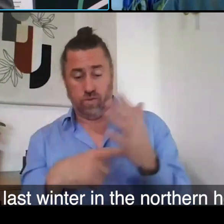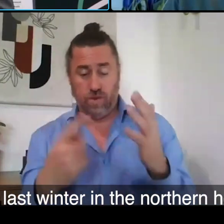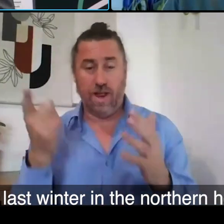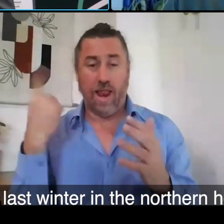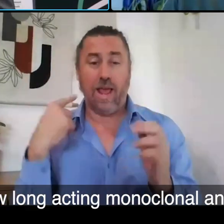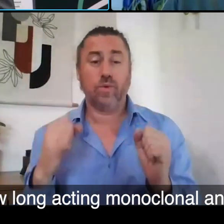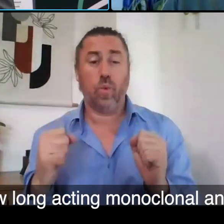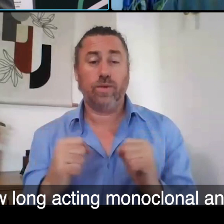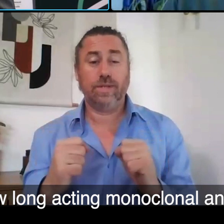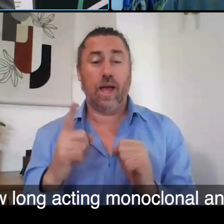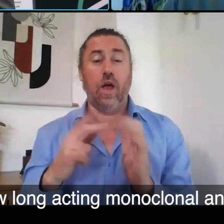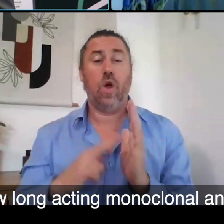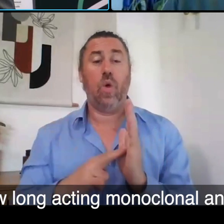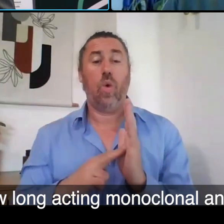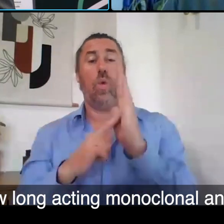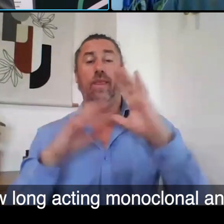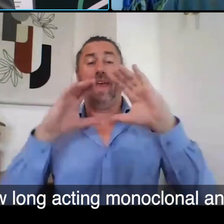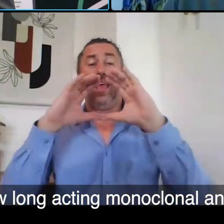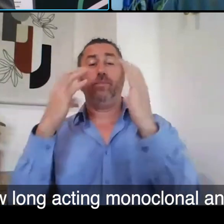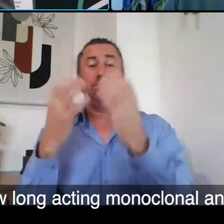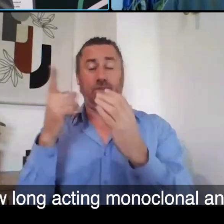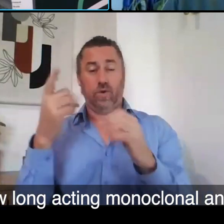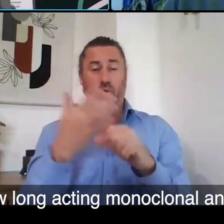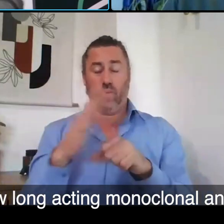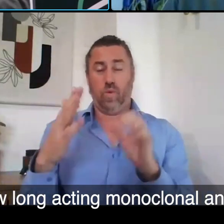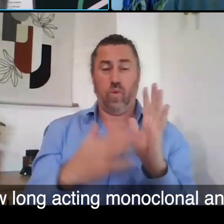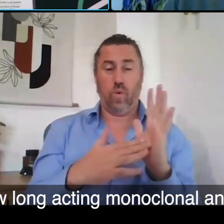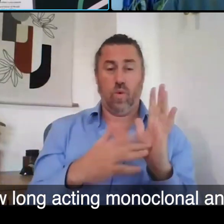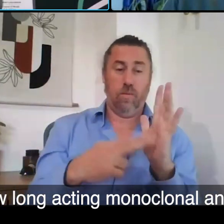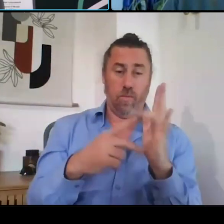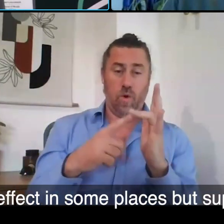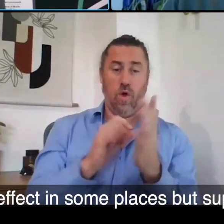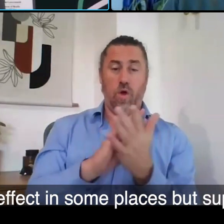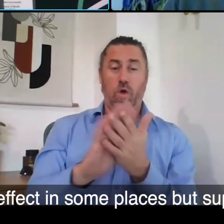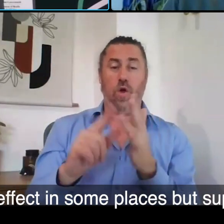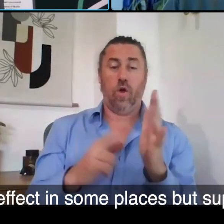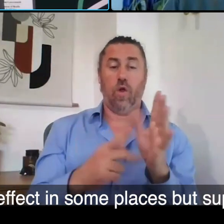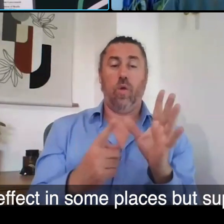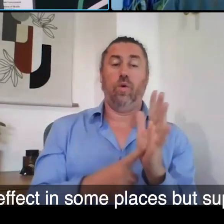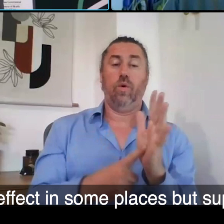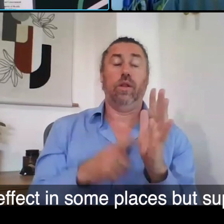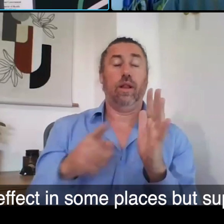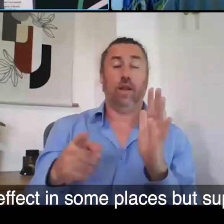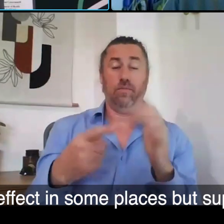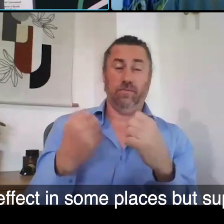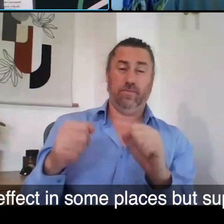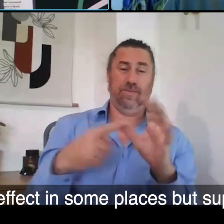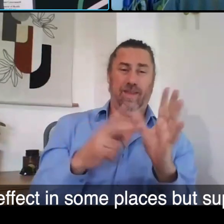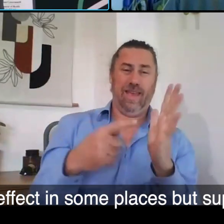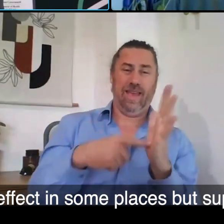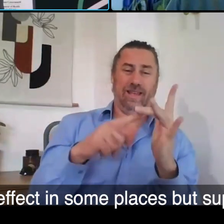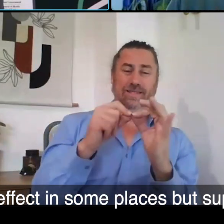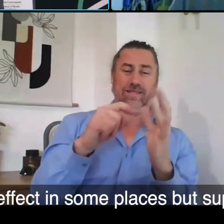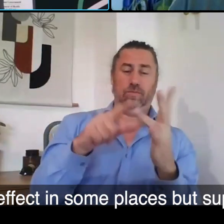in the Northern Hemisphere that these new long-acting monoclonal antibodies were used to great effect in some places,